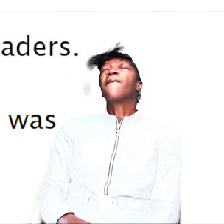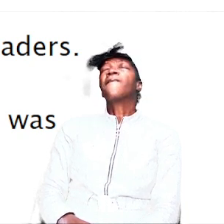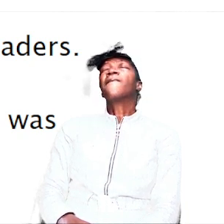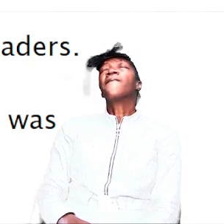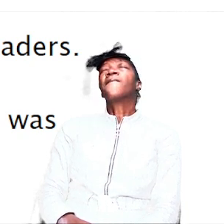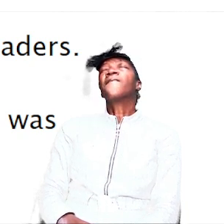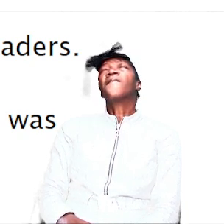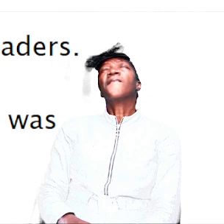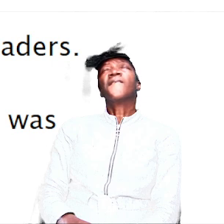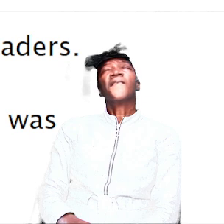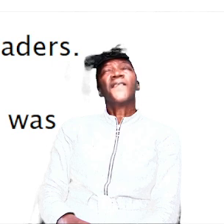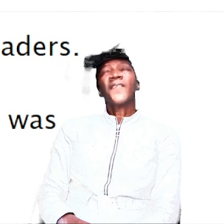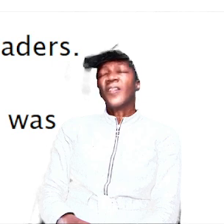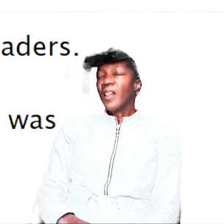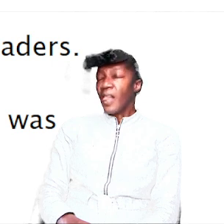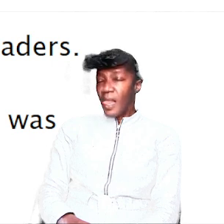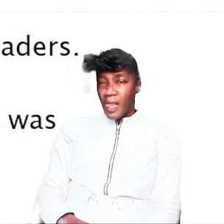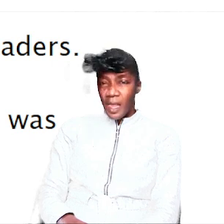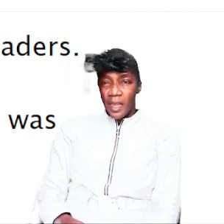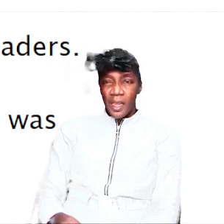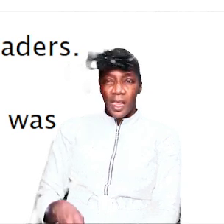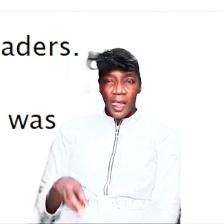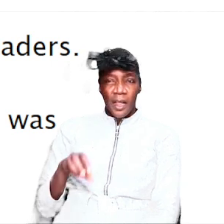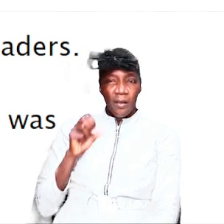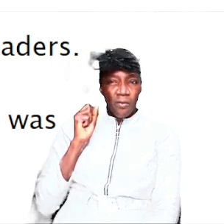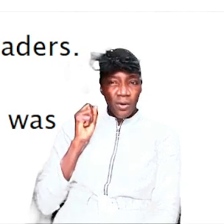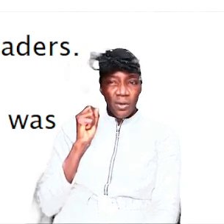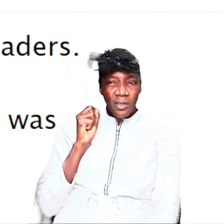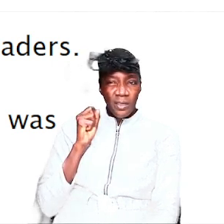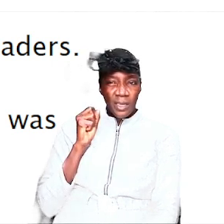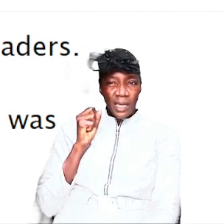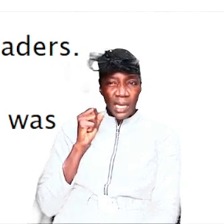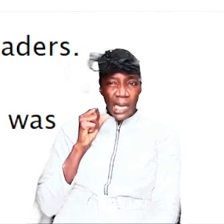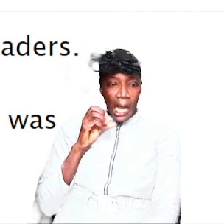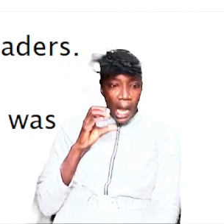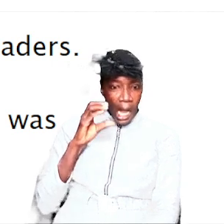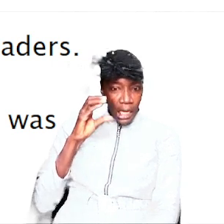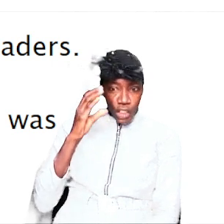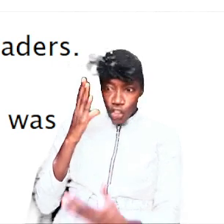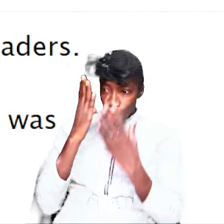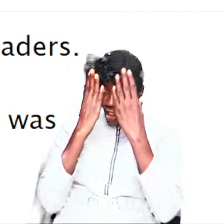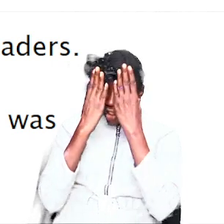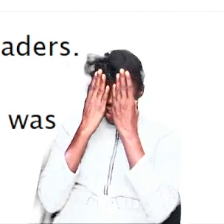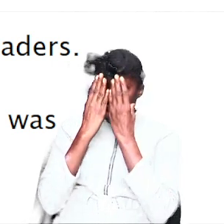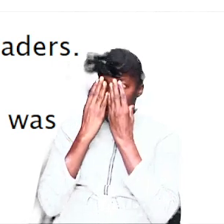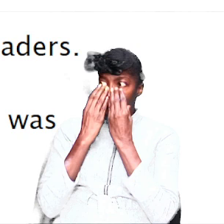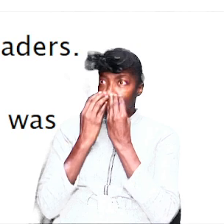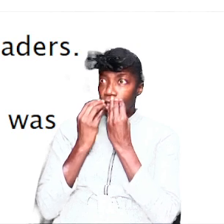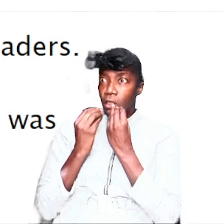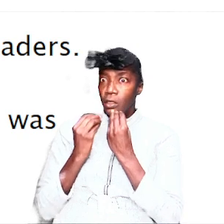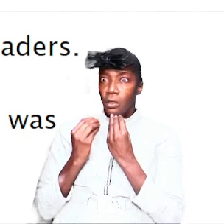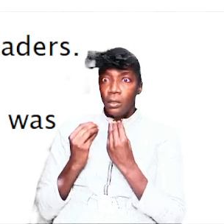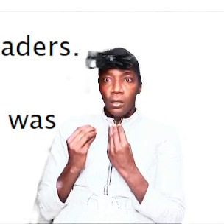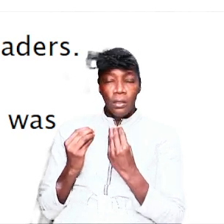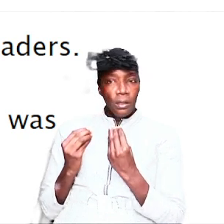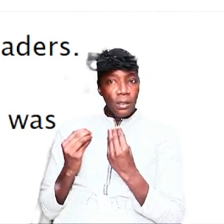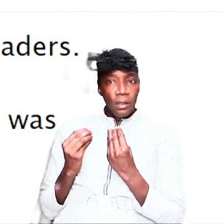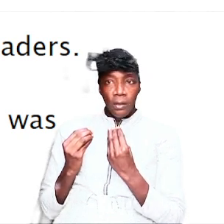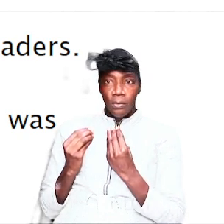It was a significantly serious thing the king caused the people to